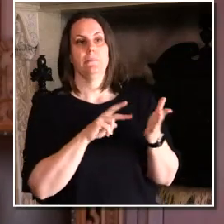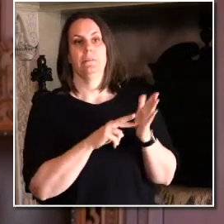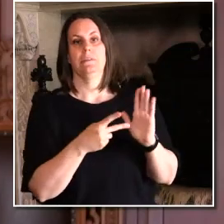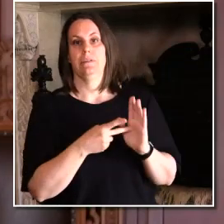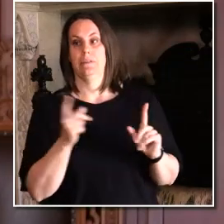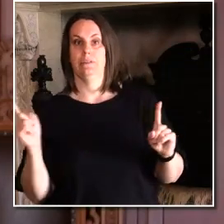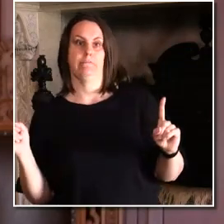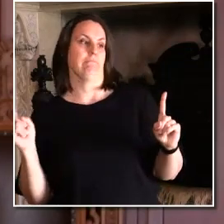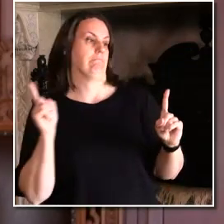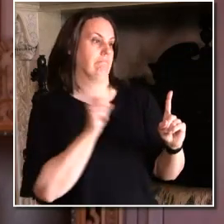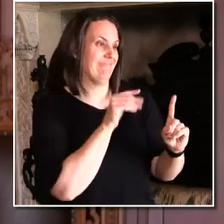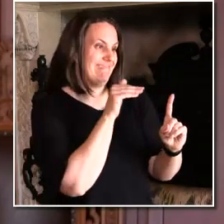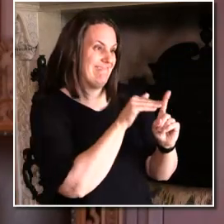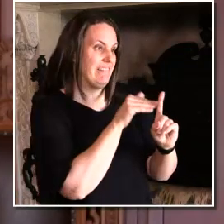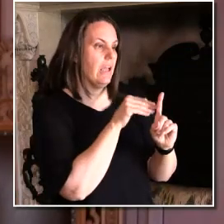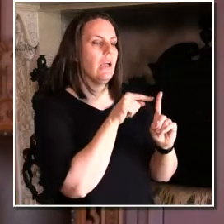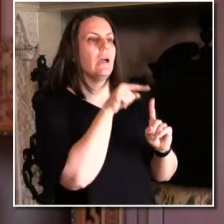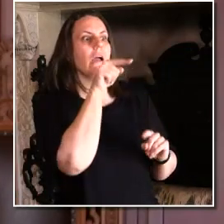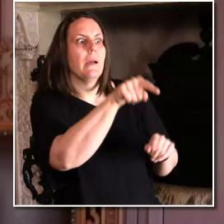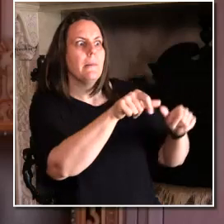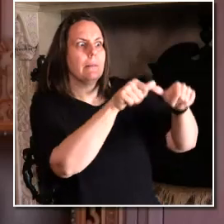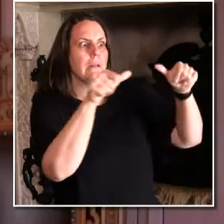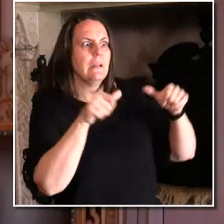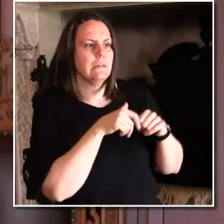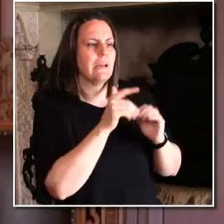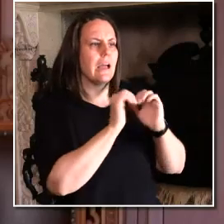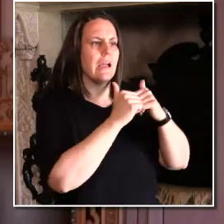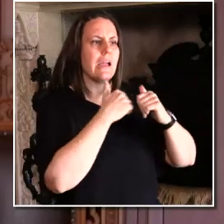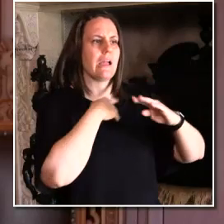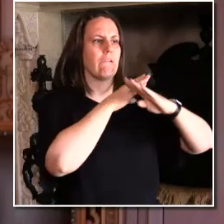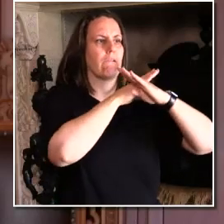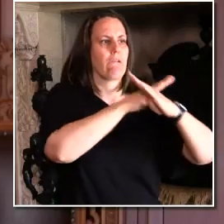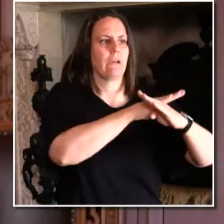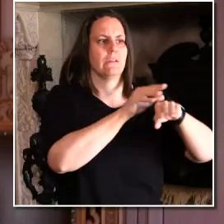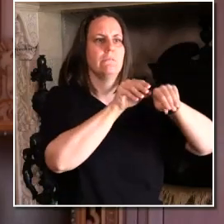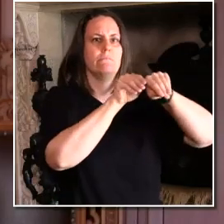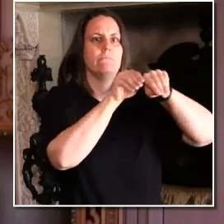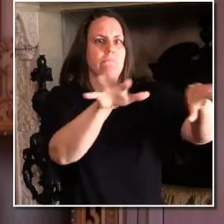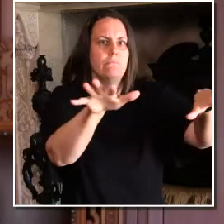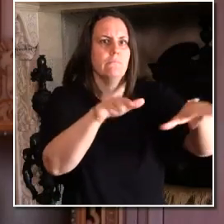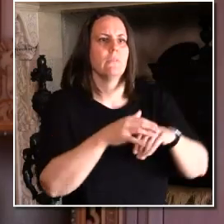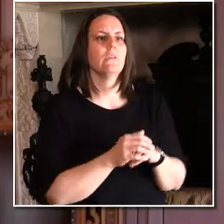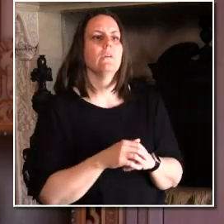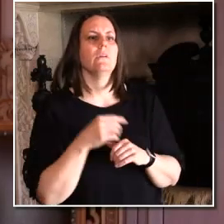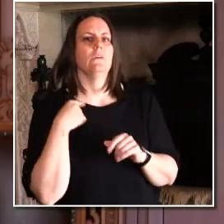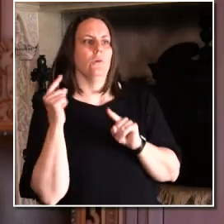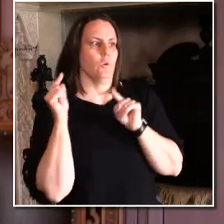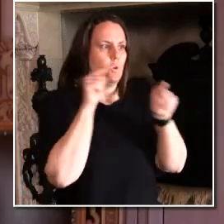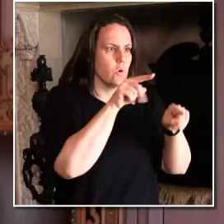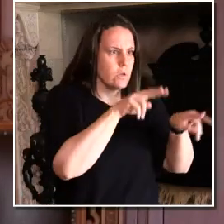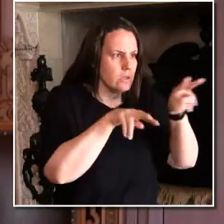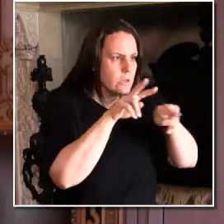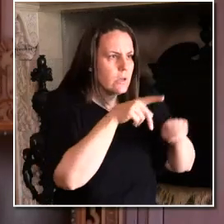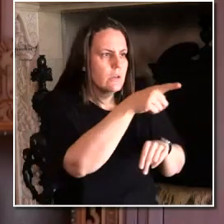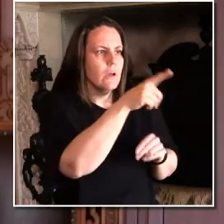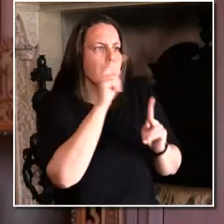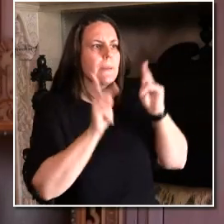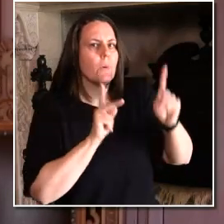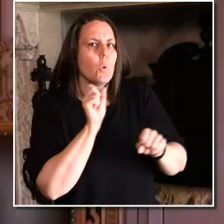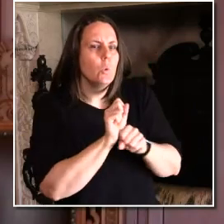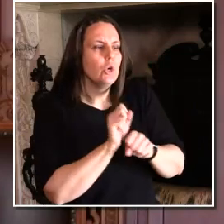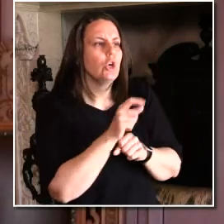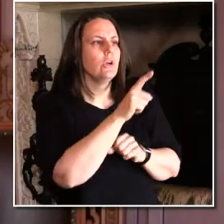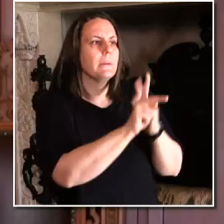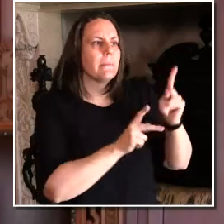other long-term care facility, it's going over, making sure there's the proper PPE, that they have to keep everybody safe, making sure that